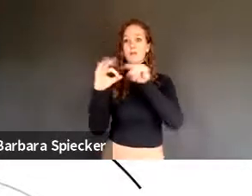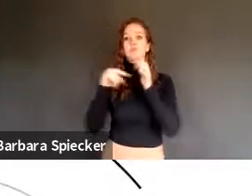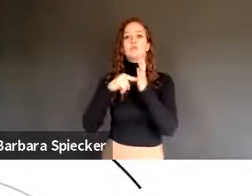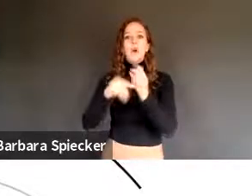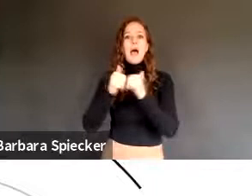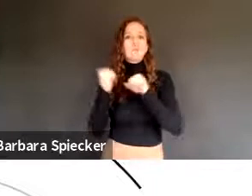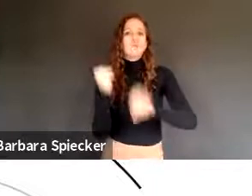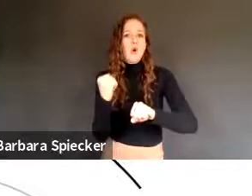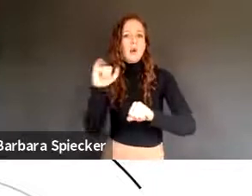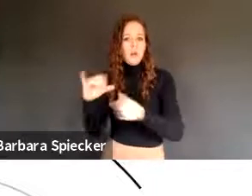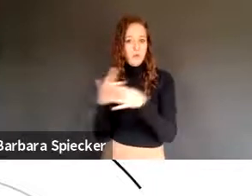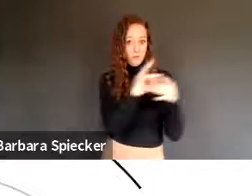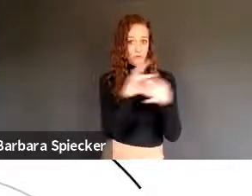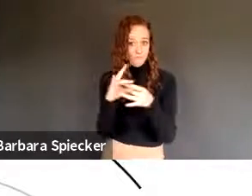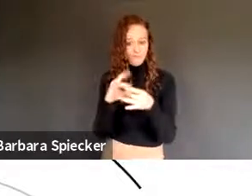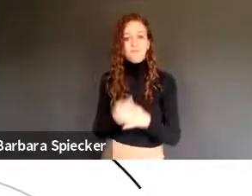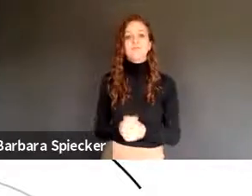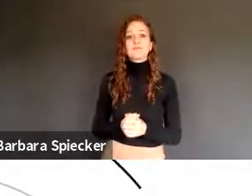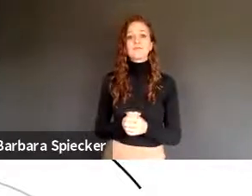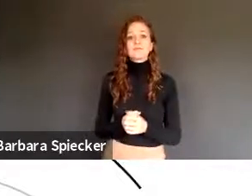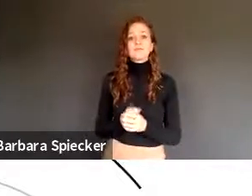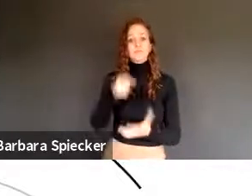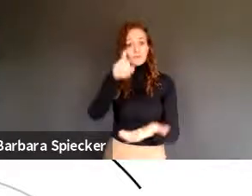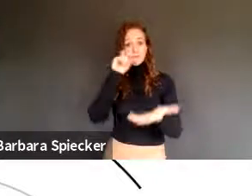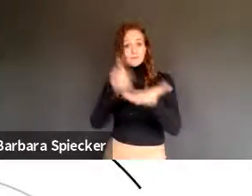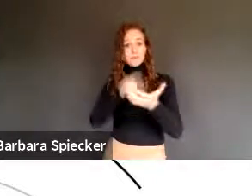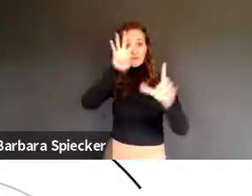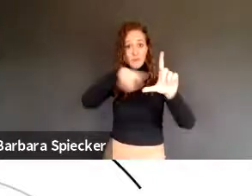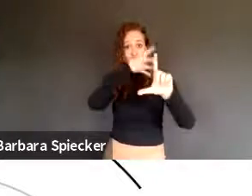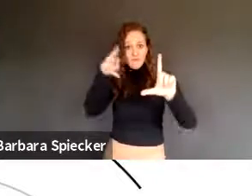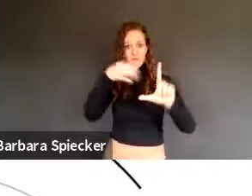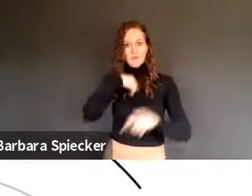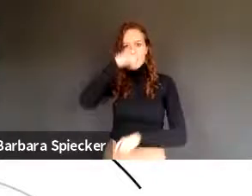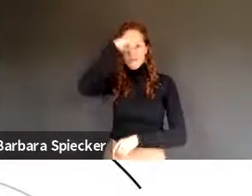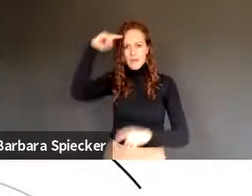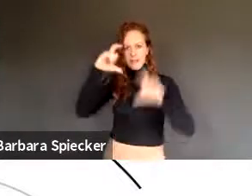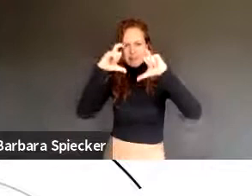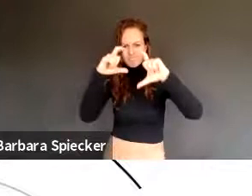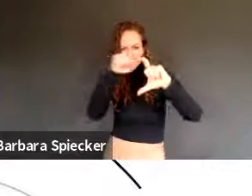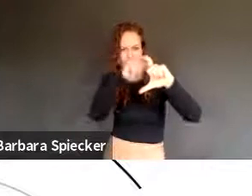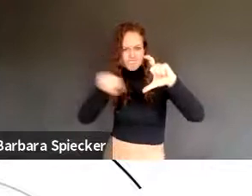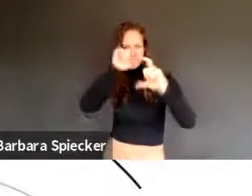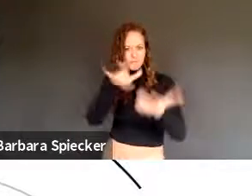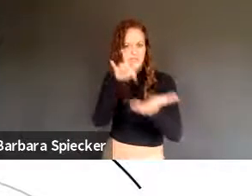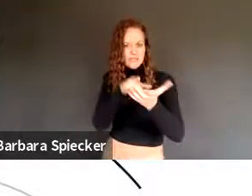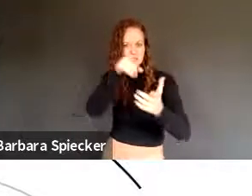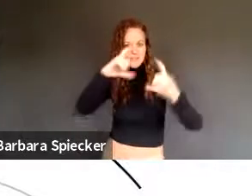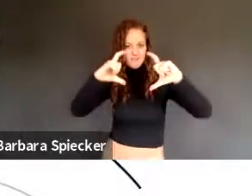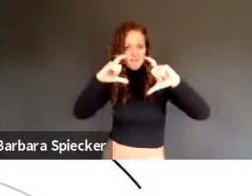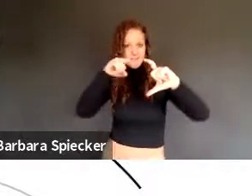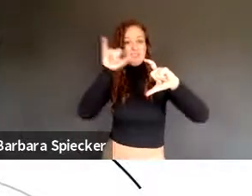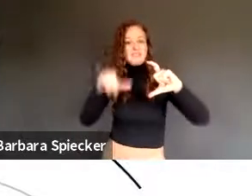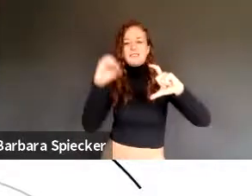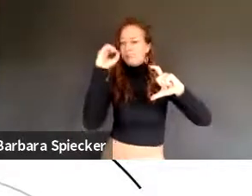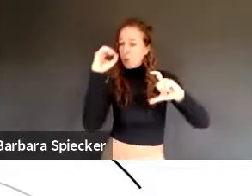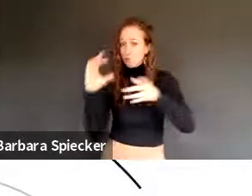the environmental variable in question. And the position of those dots shows the relationship and the strength of that relationship.